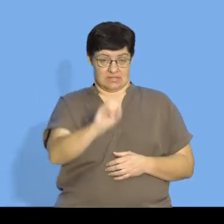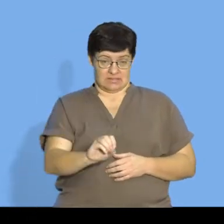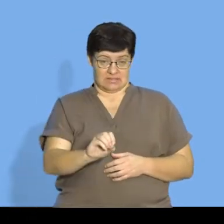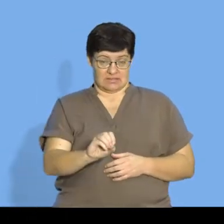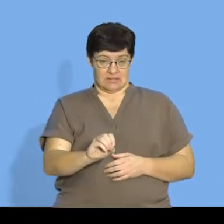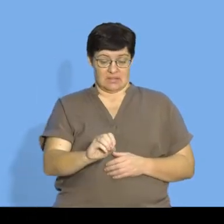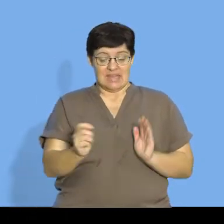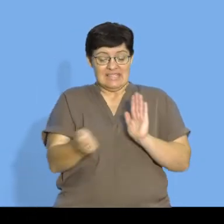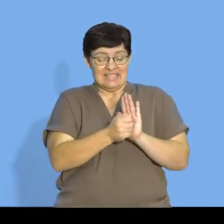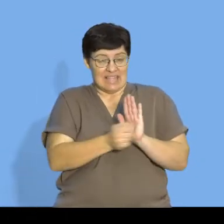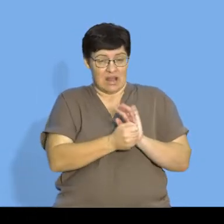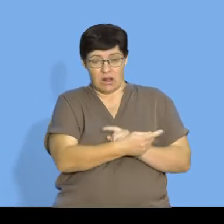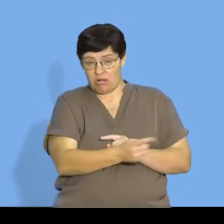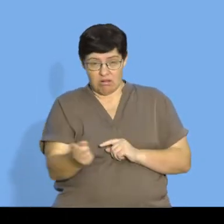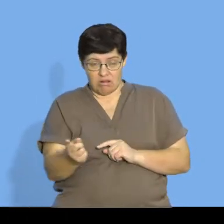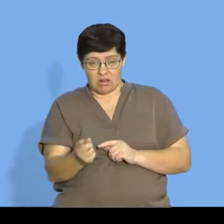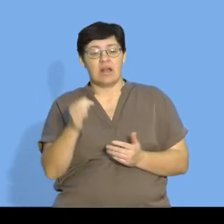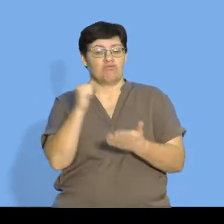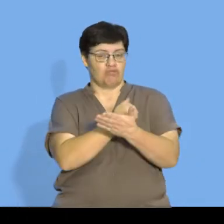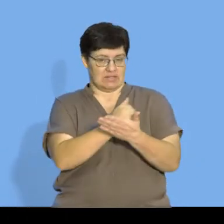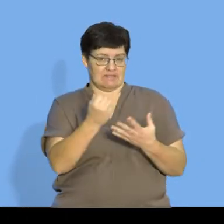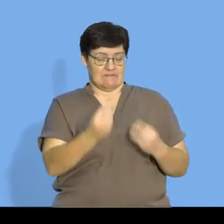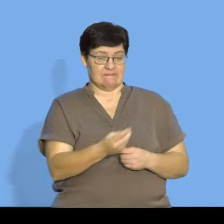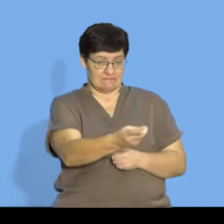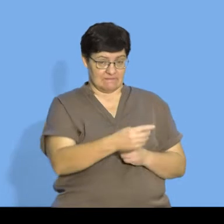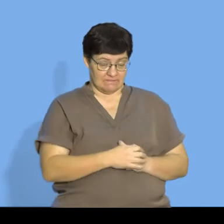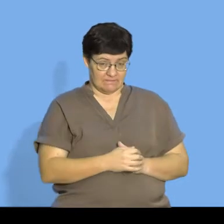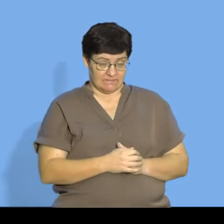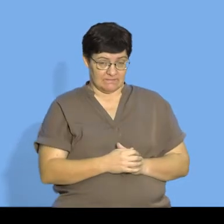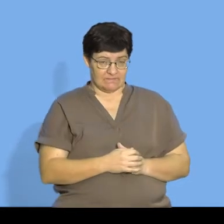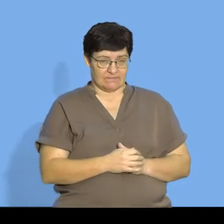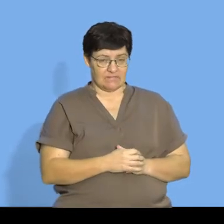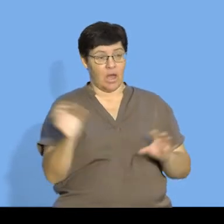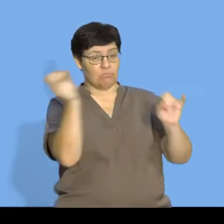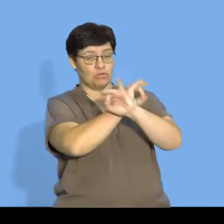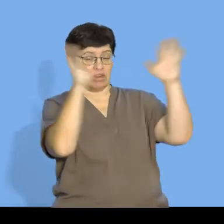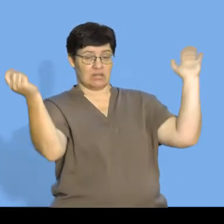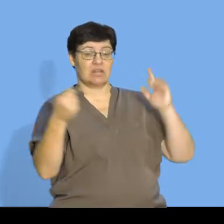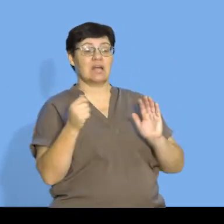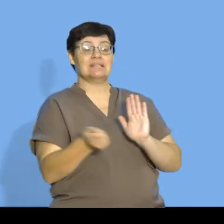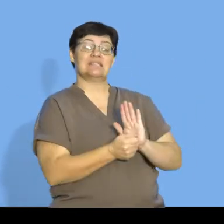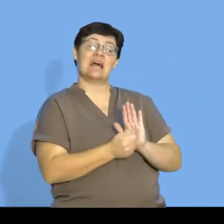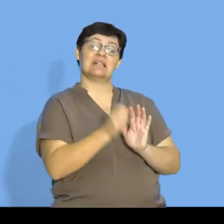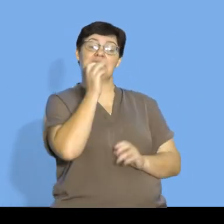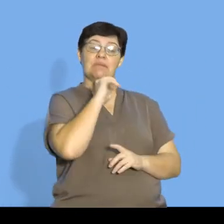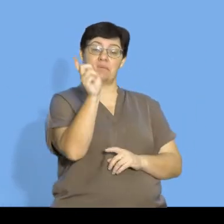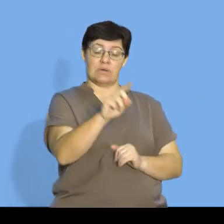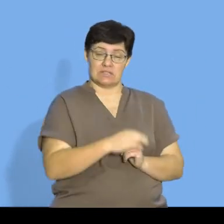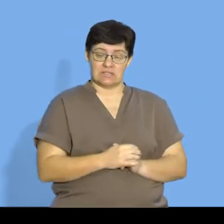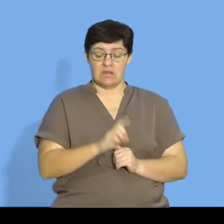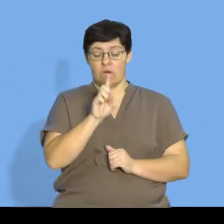of all sales are on credit, right? And your projected credit sales for September will be